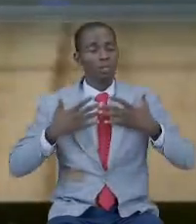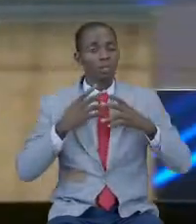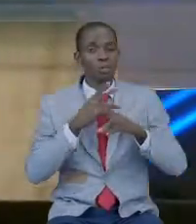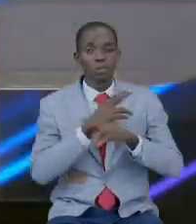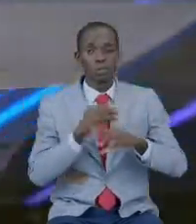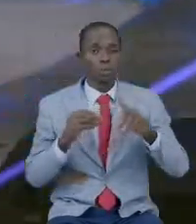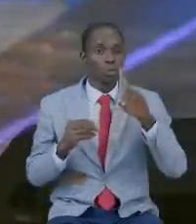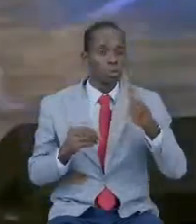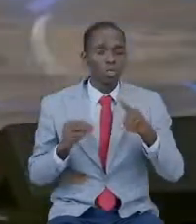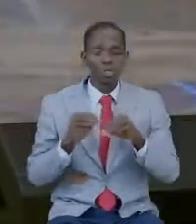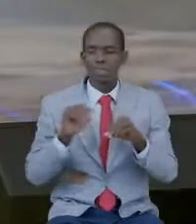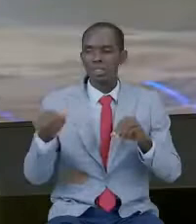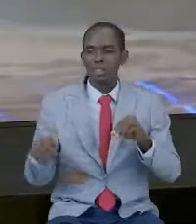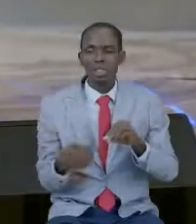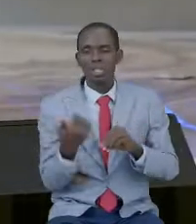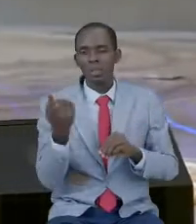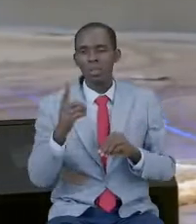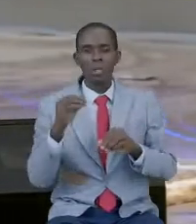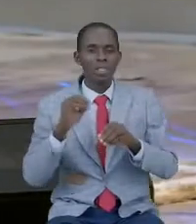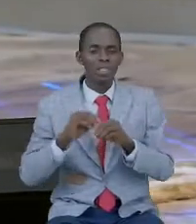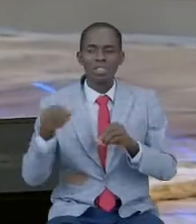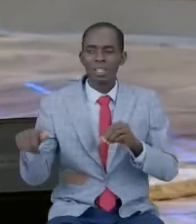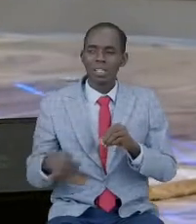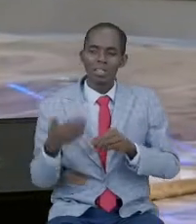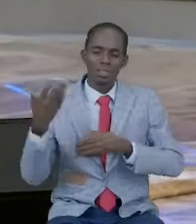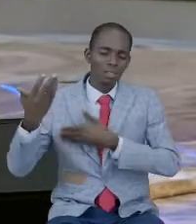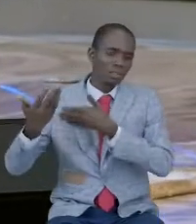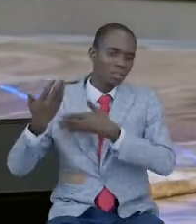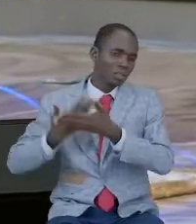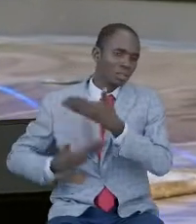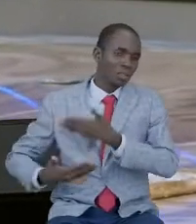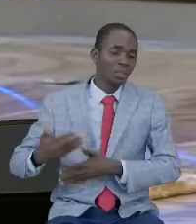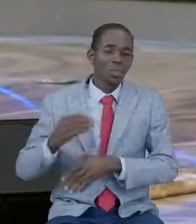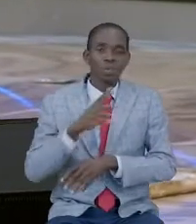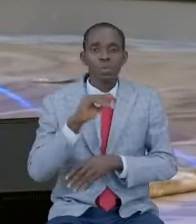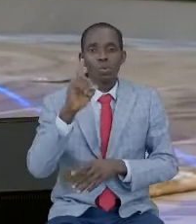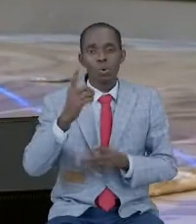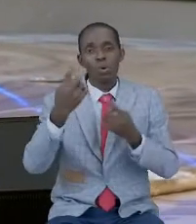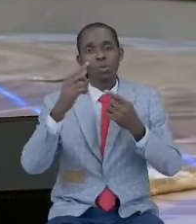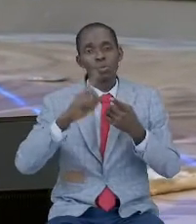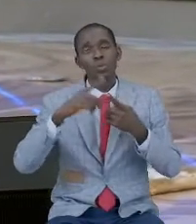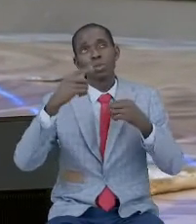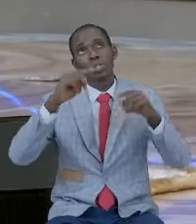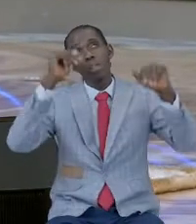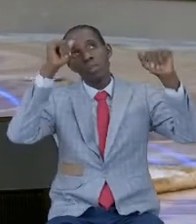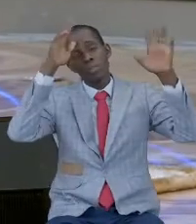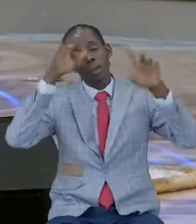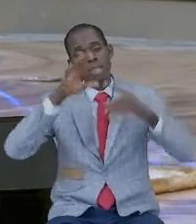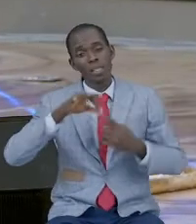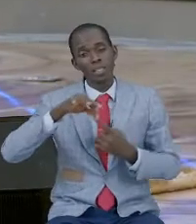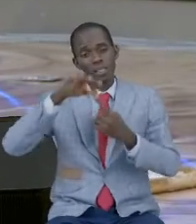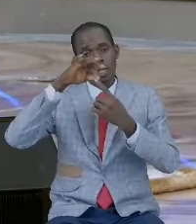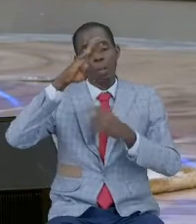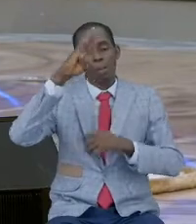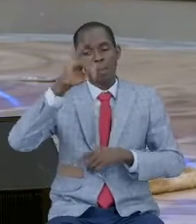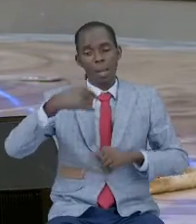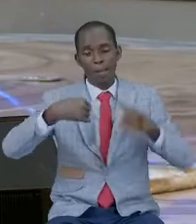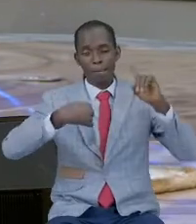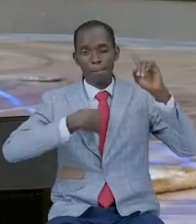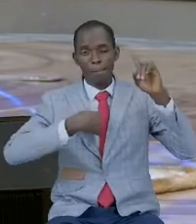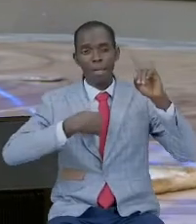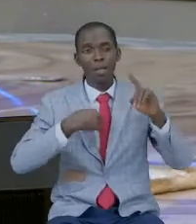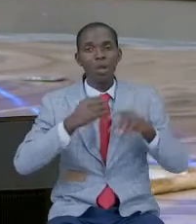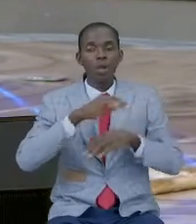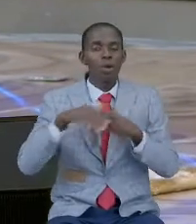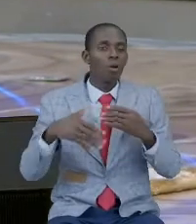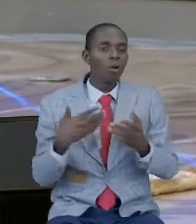in any generation, no man cometh unto the Father except by me. All